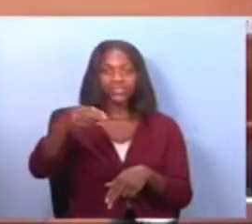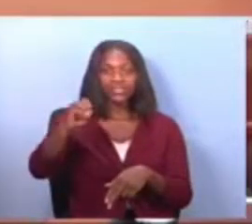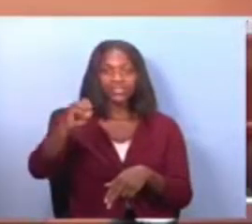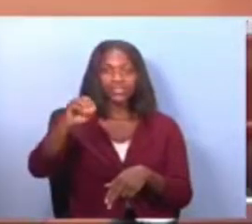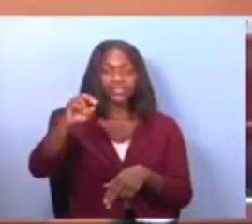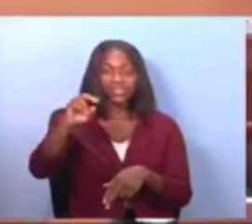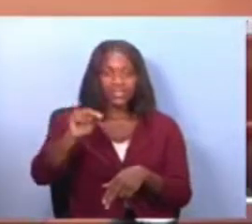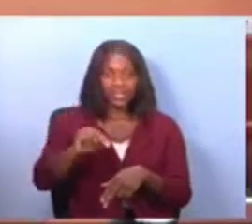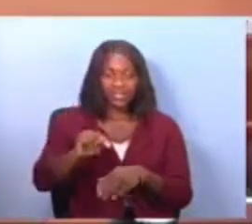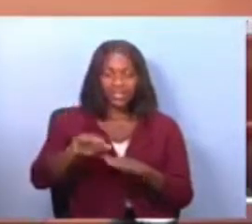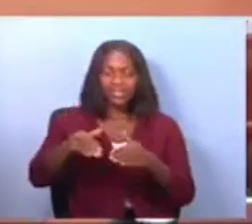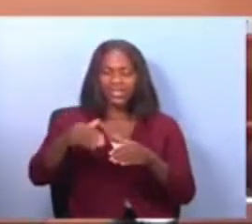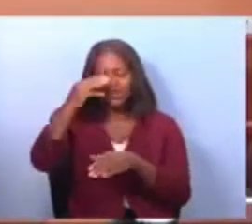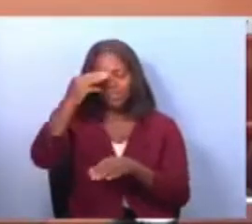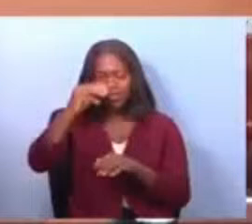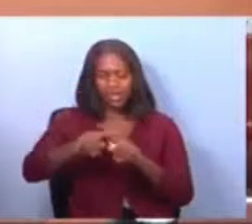been